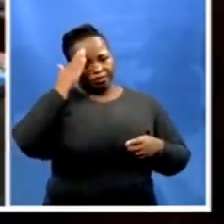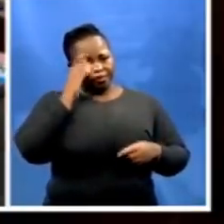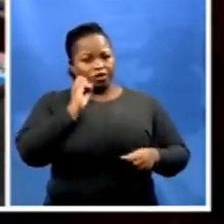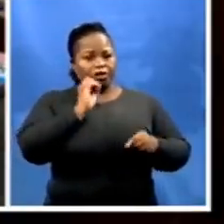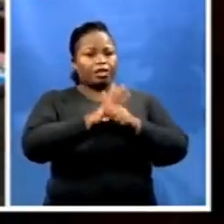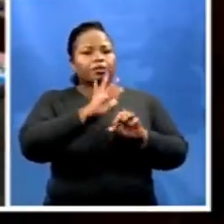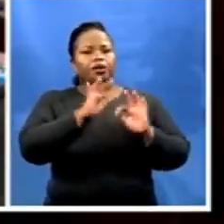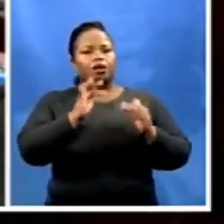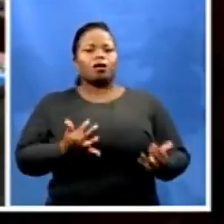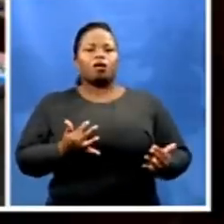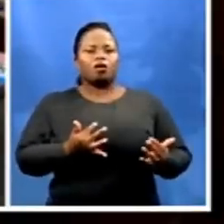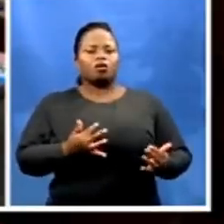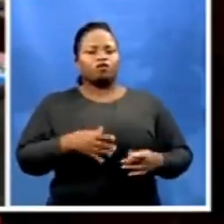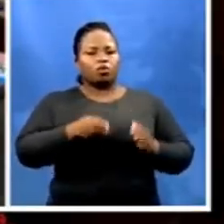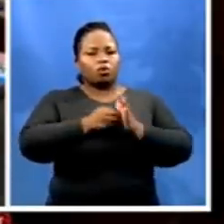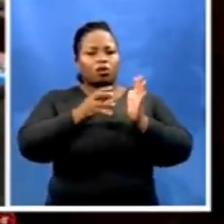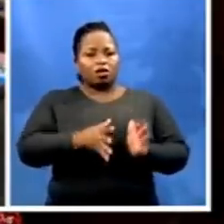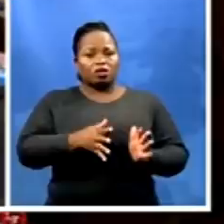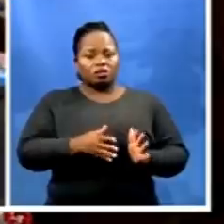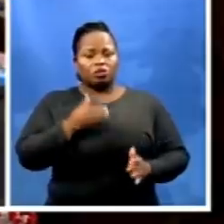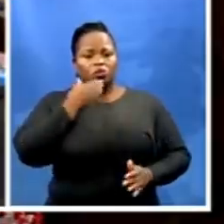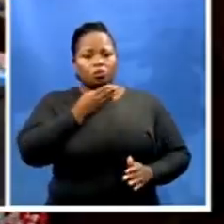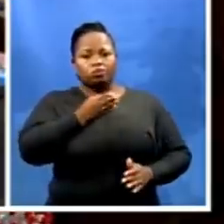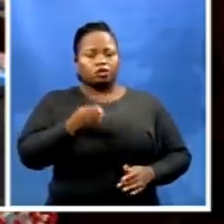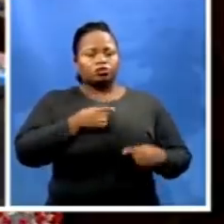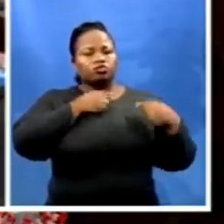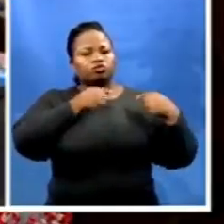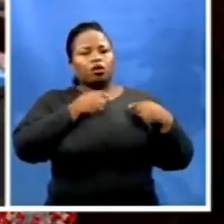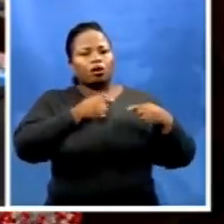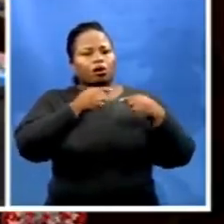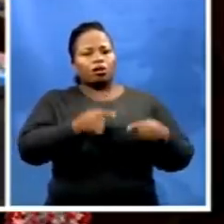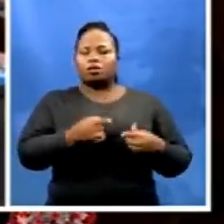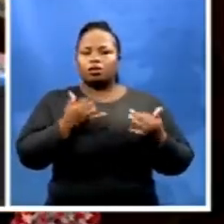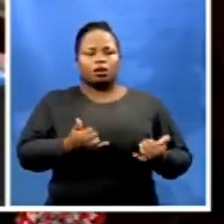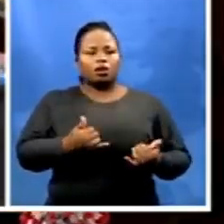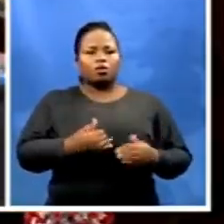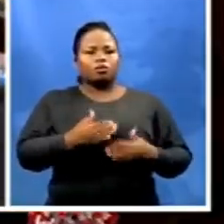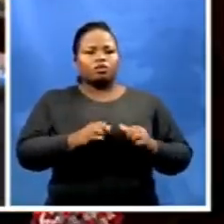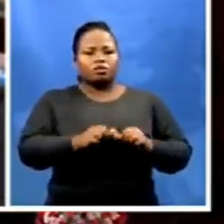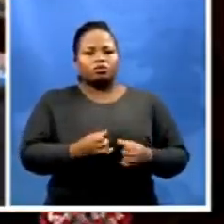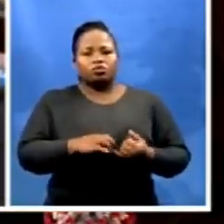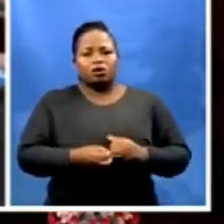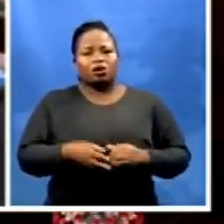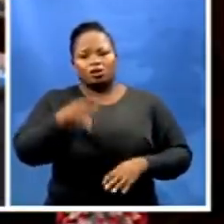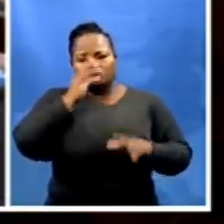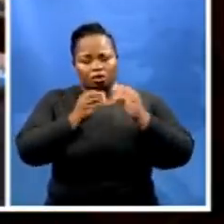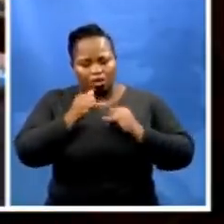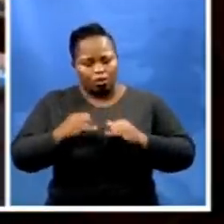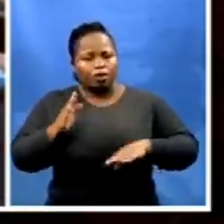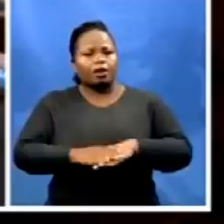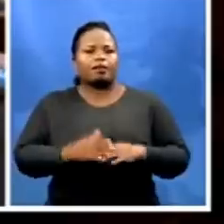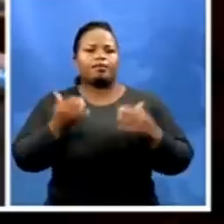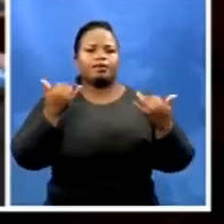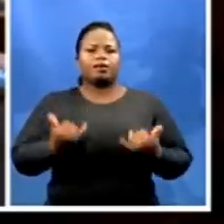who are battling with this lockdown procedure, trying to learn online. Now you have vandalism of about 28 schools.